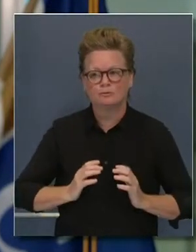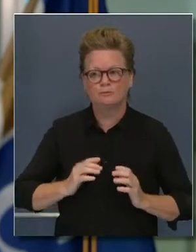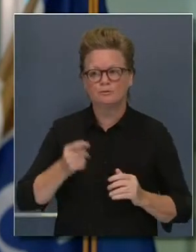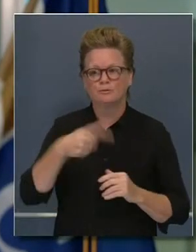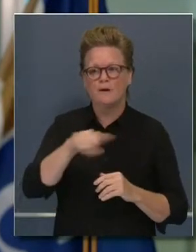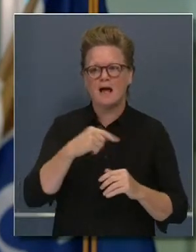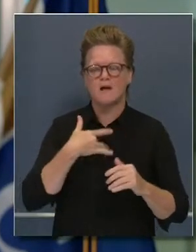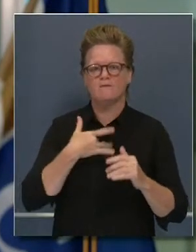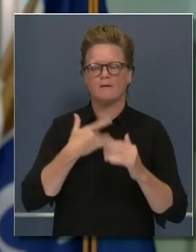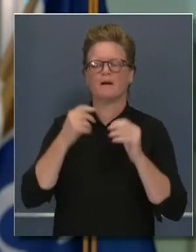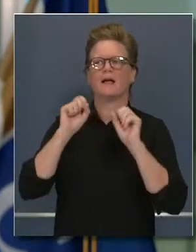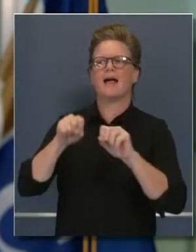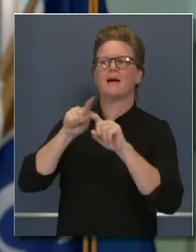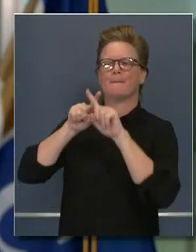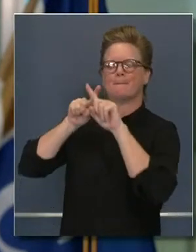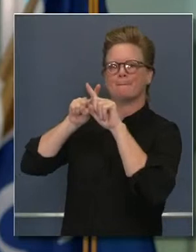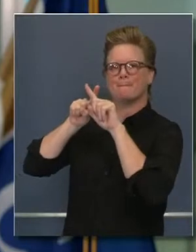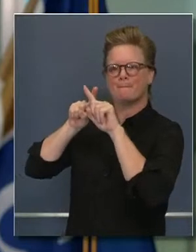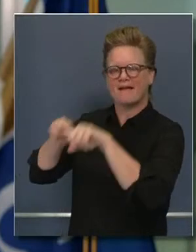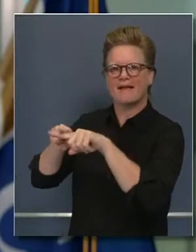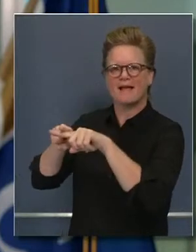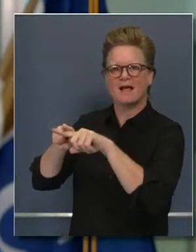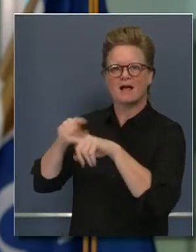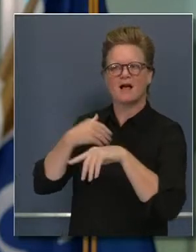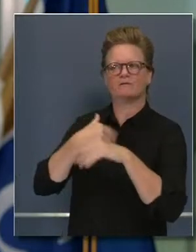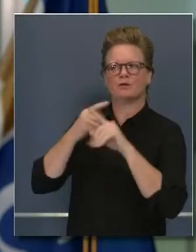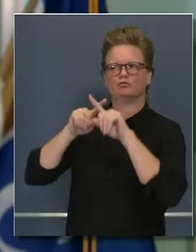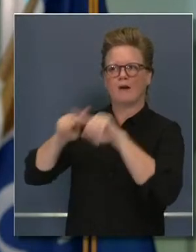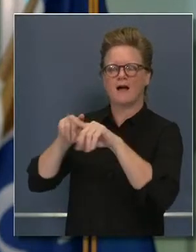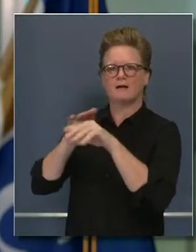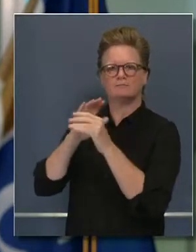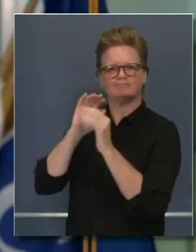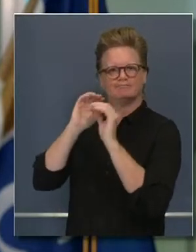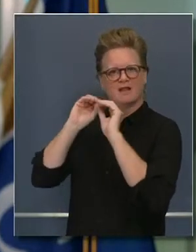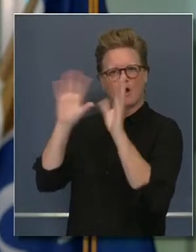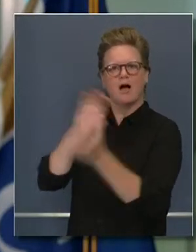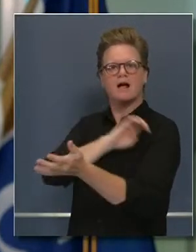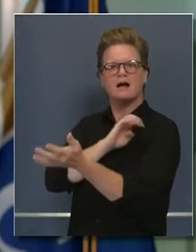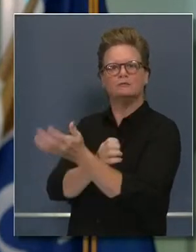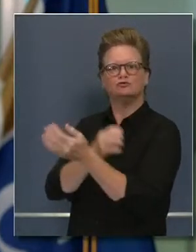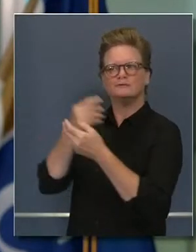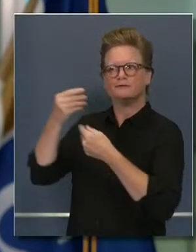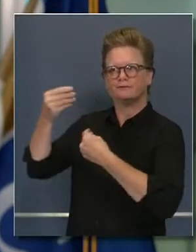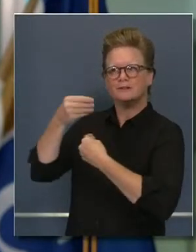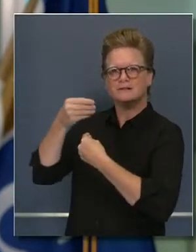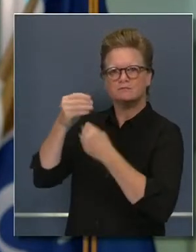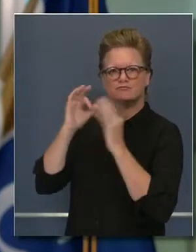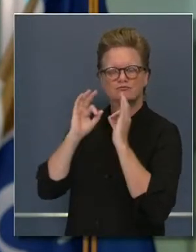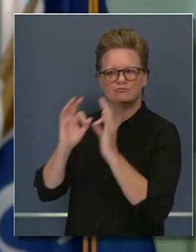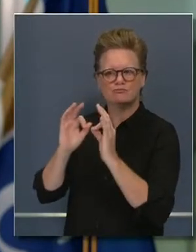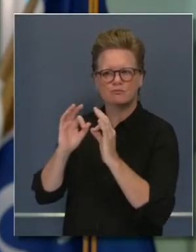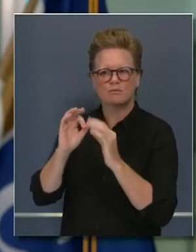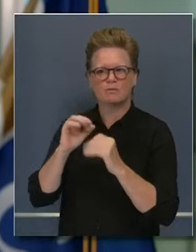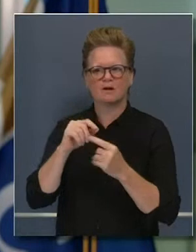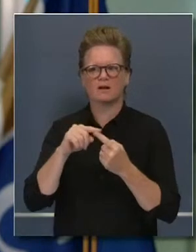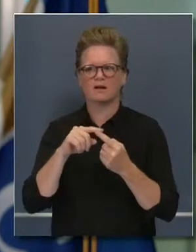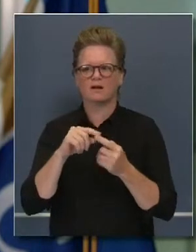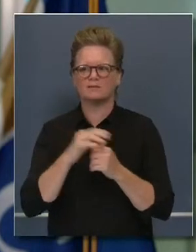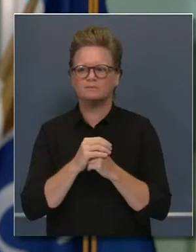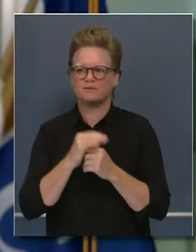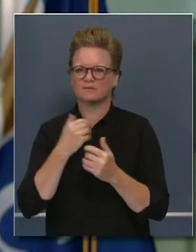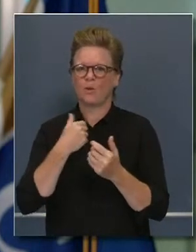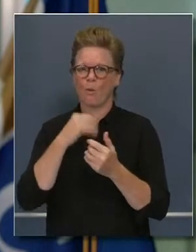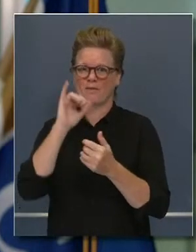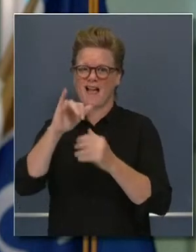a sustainable mindset, but also with the other IOUs. And notably, new protocols were established through the